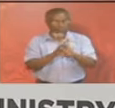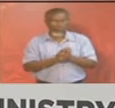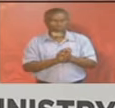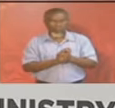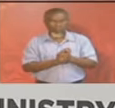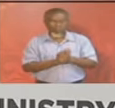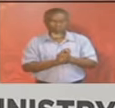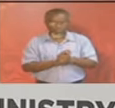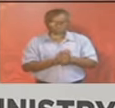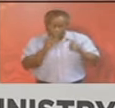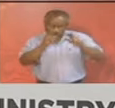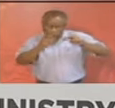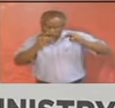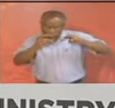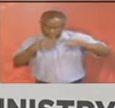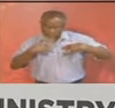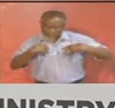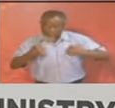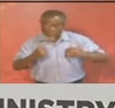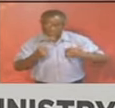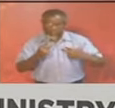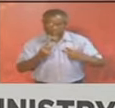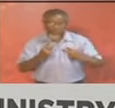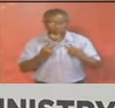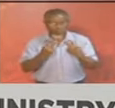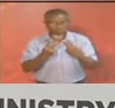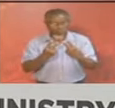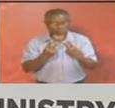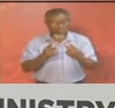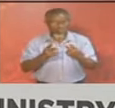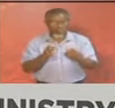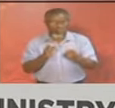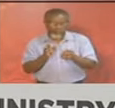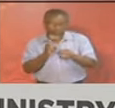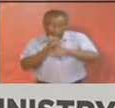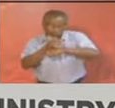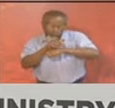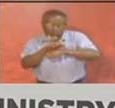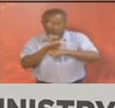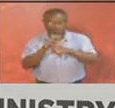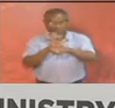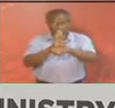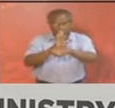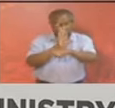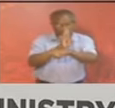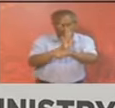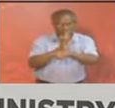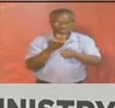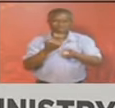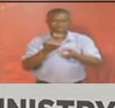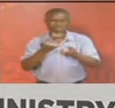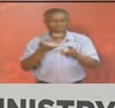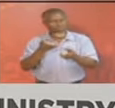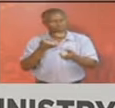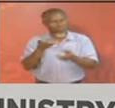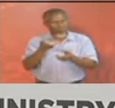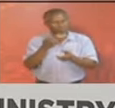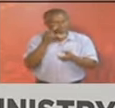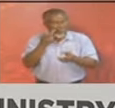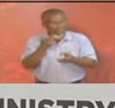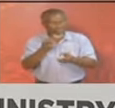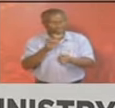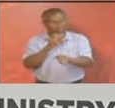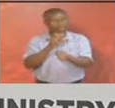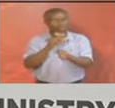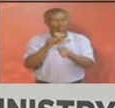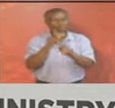an important role in sensitizing not only business places, but also schools to ensure that the appropriate public health measures